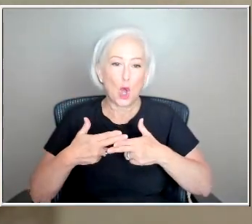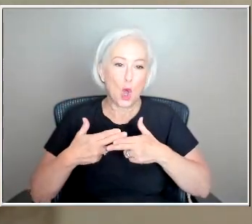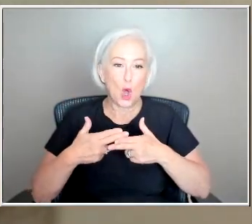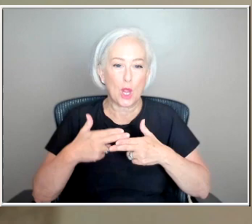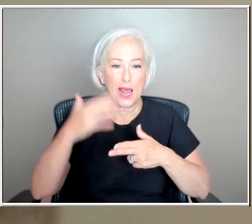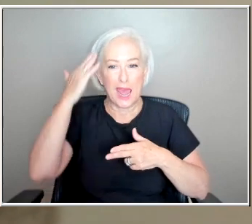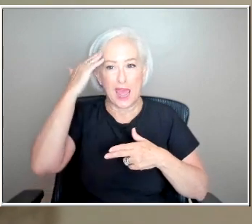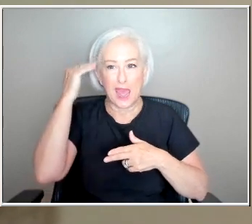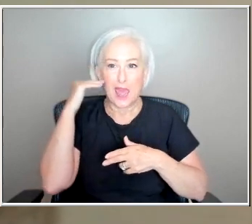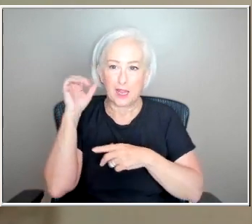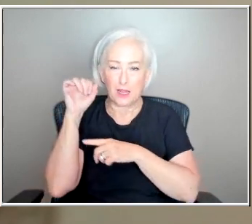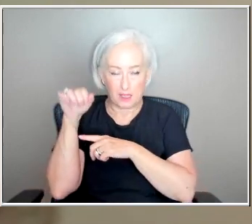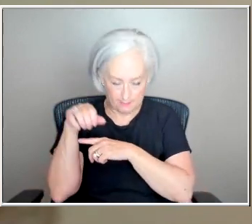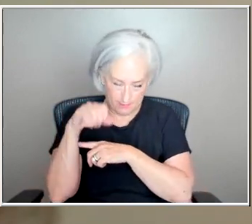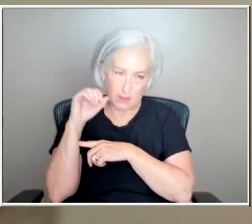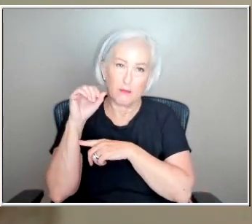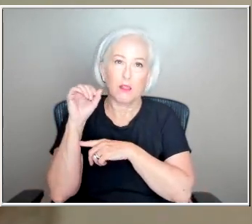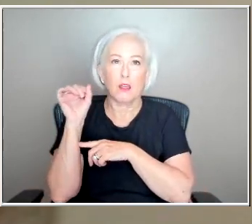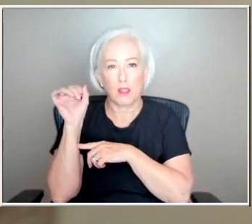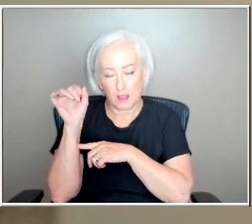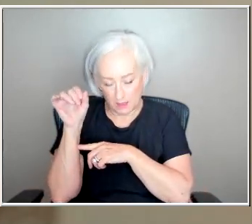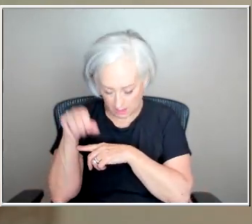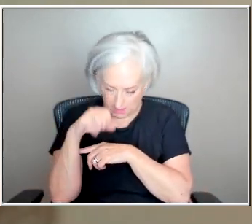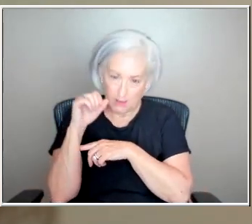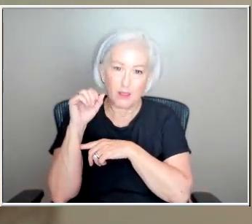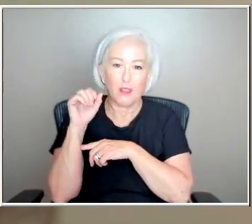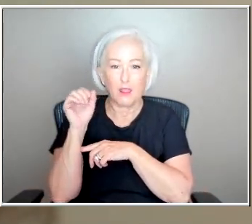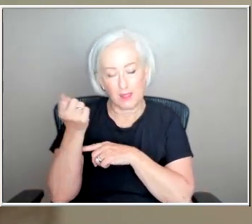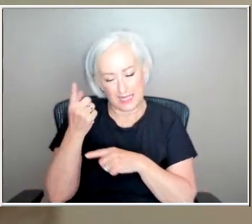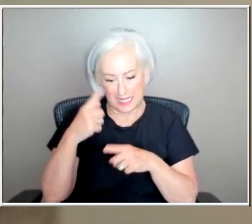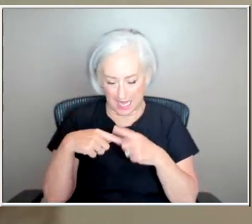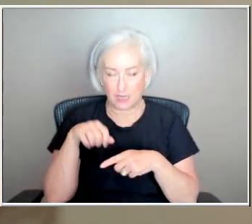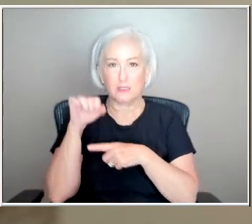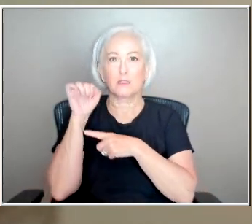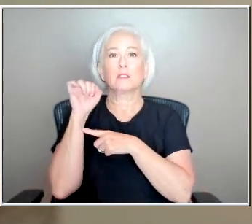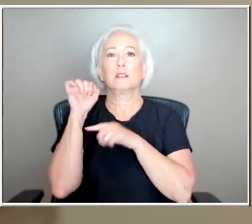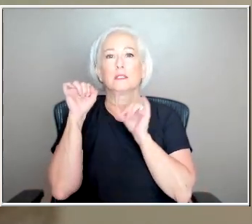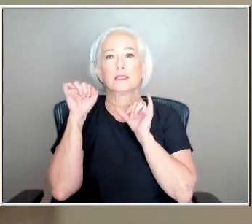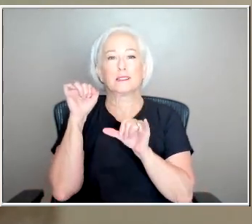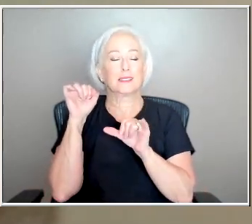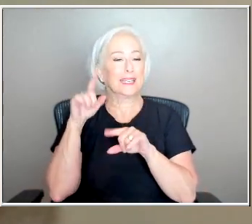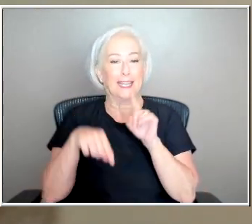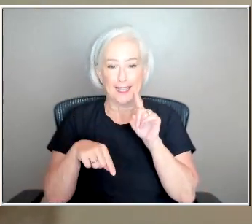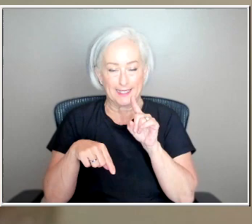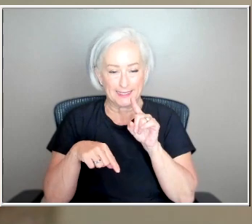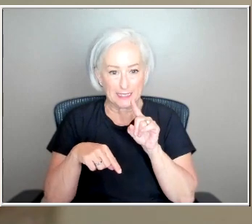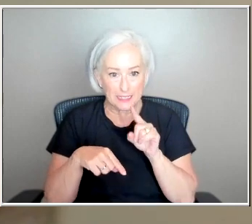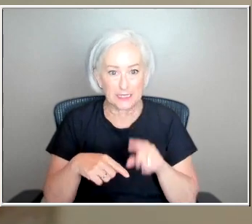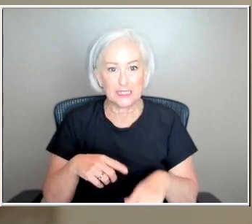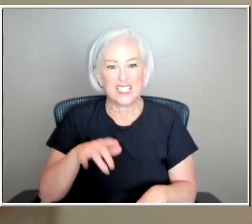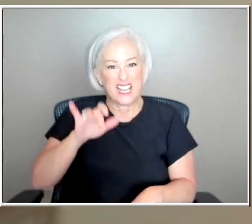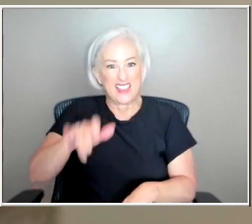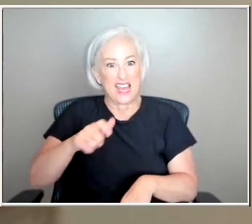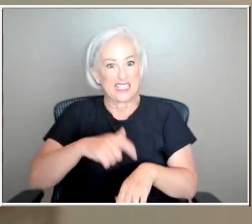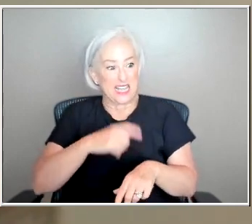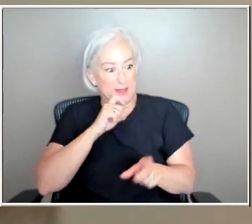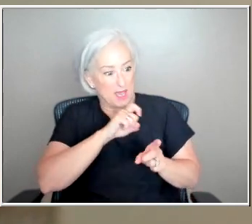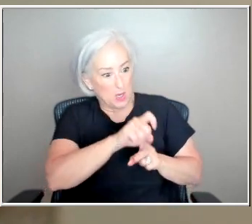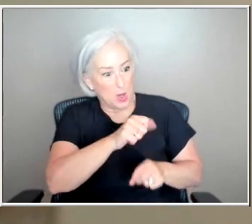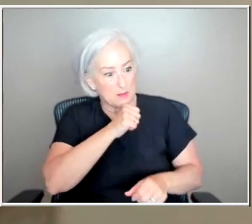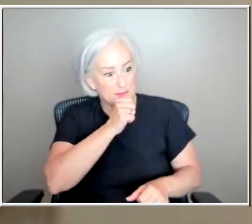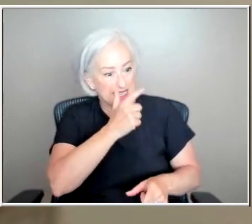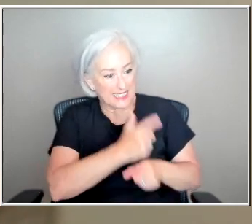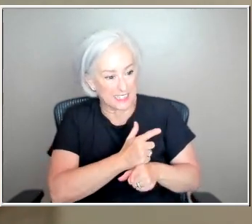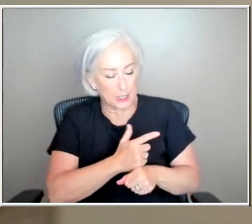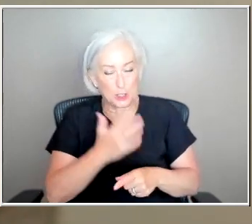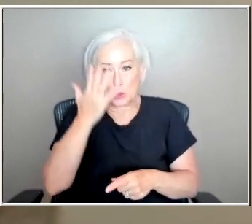what is going on here when her head just couldn't lift her head anymore? And so I called my sister, because at the time we didn't have good insurance, and was like, do you need to go to the